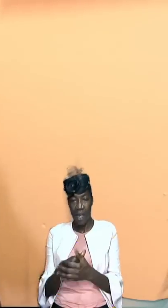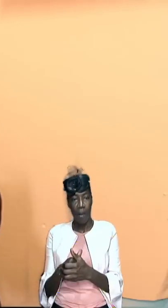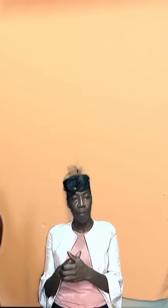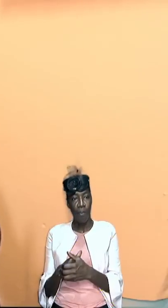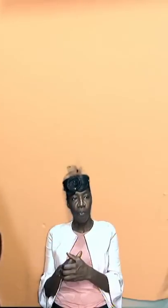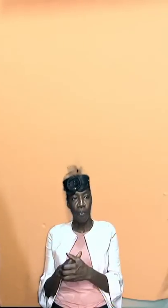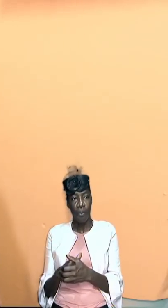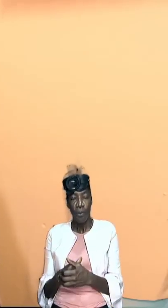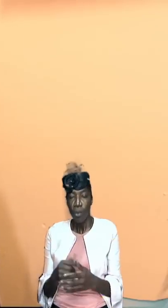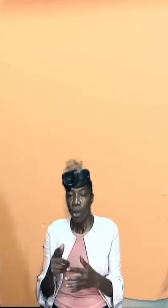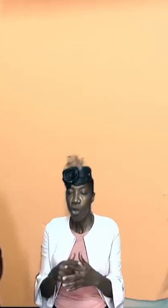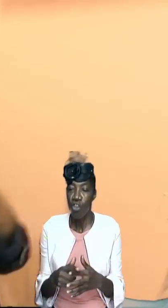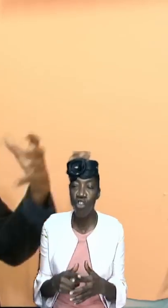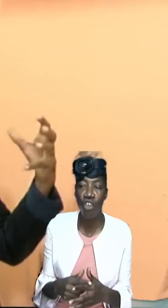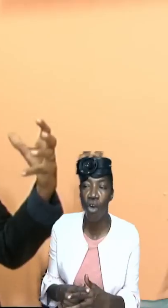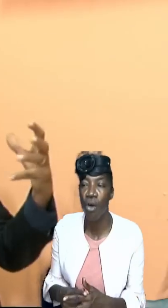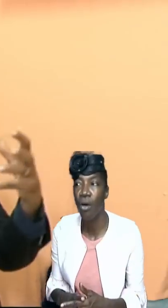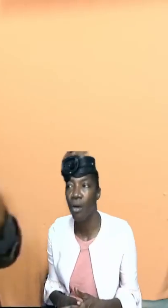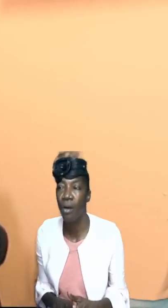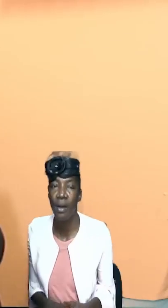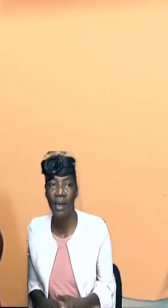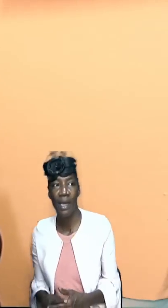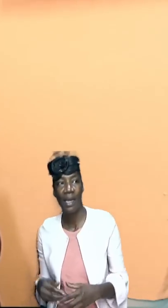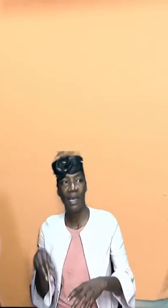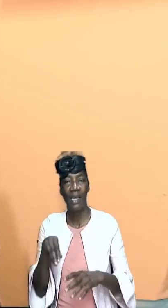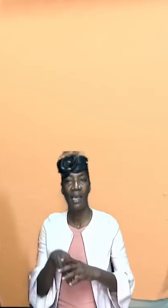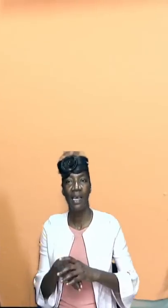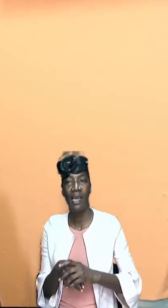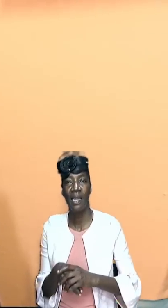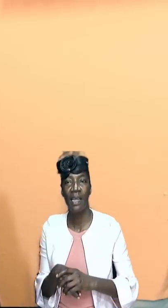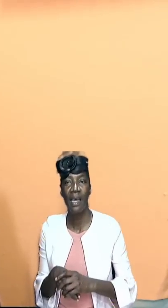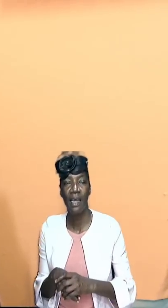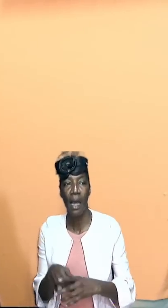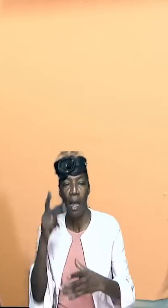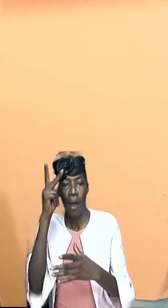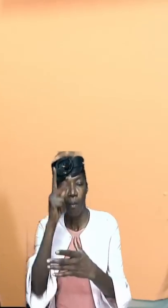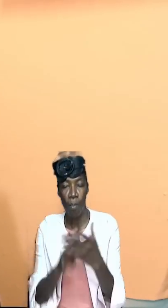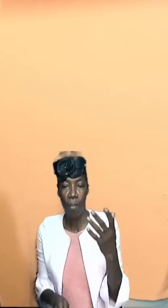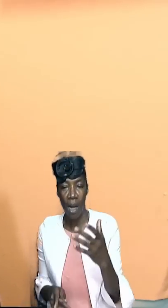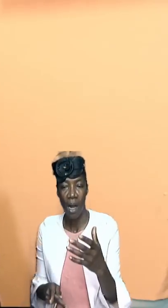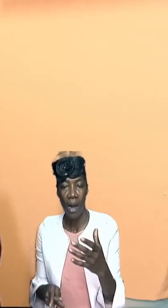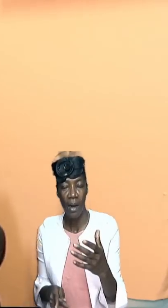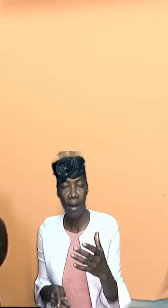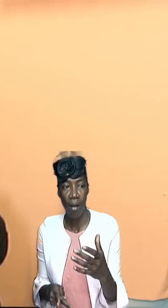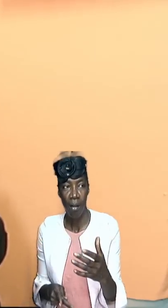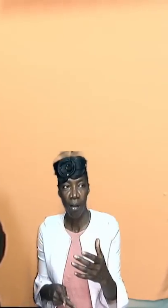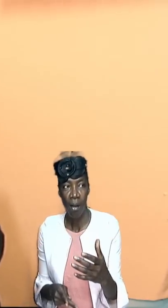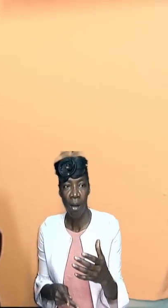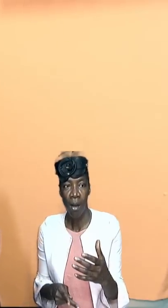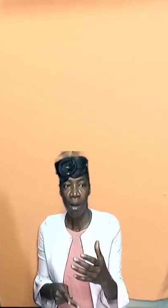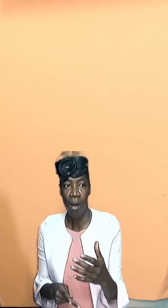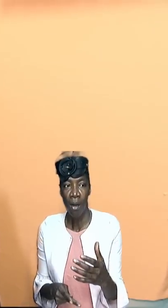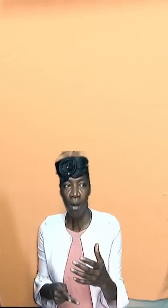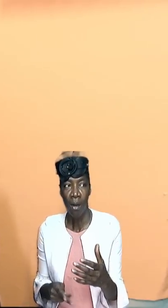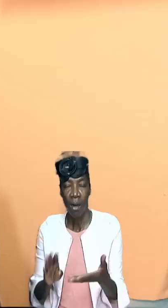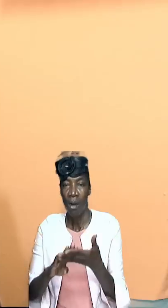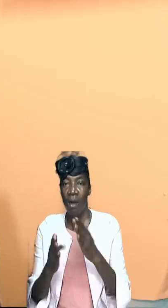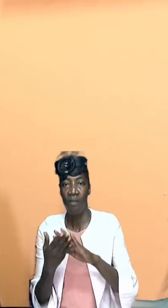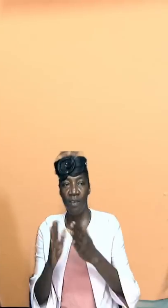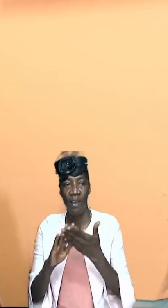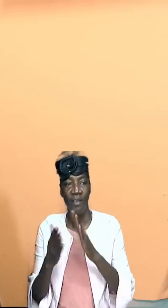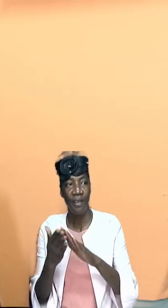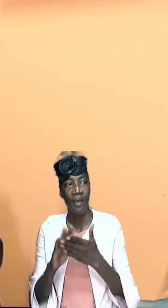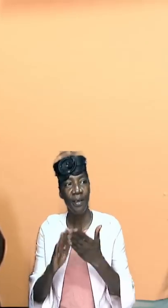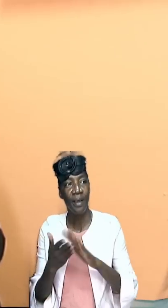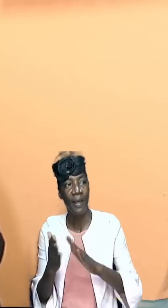way, short hair gene. And they are in that section of Africa that is hot, and at the same time, they